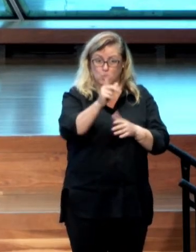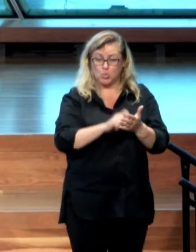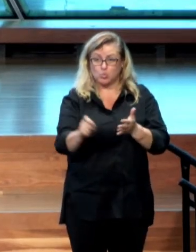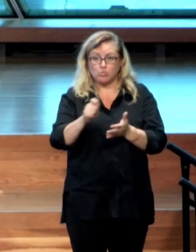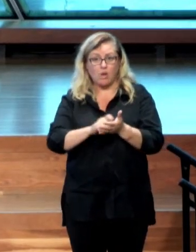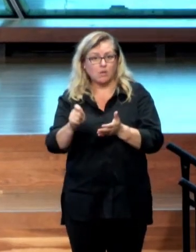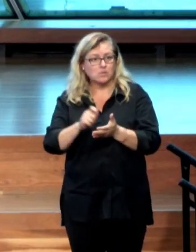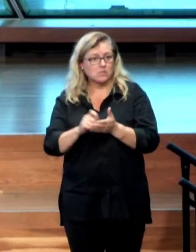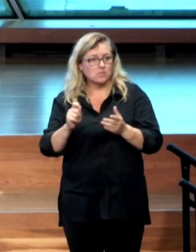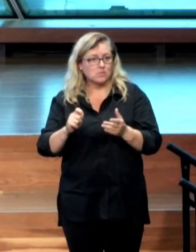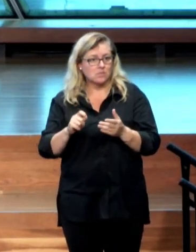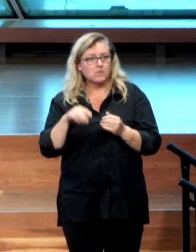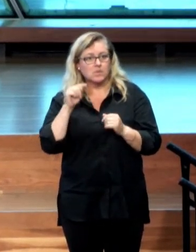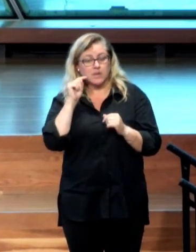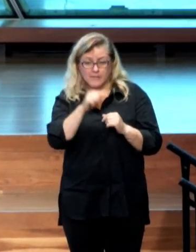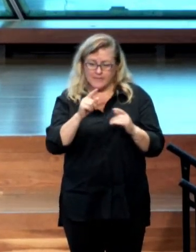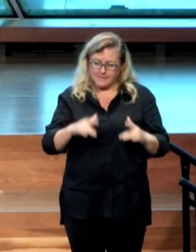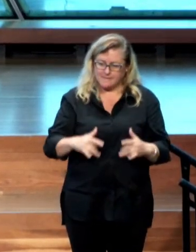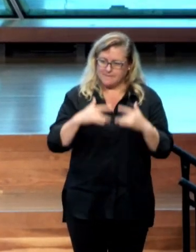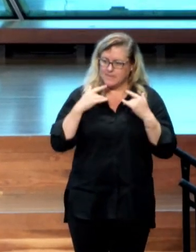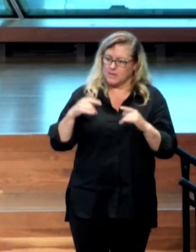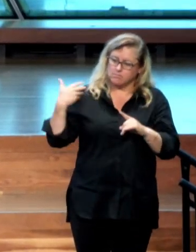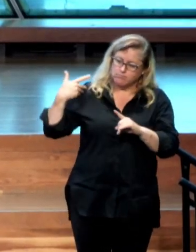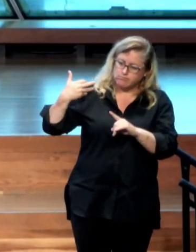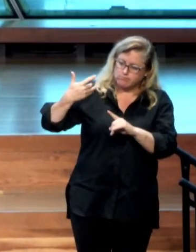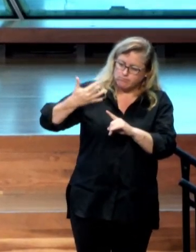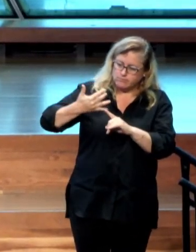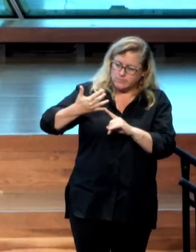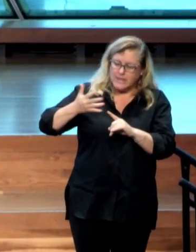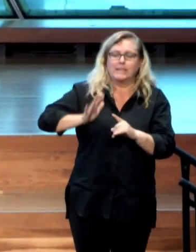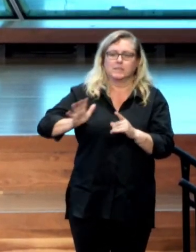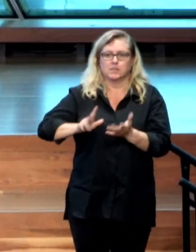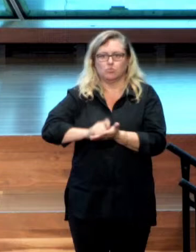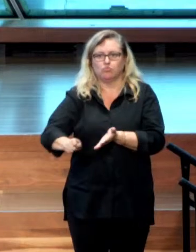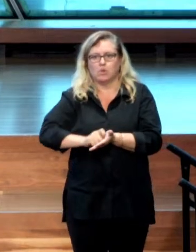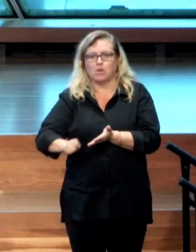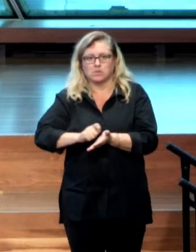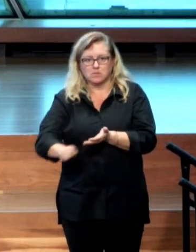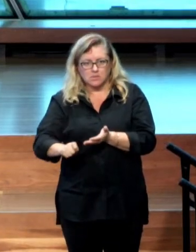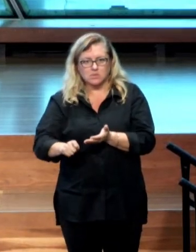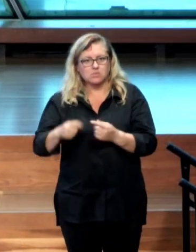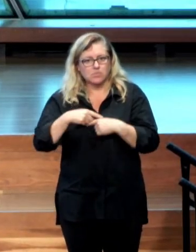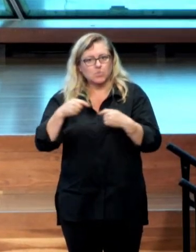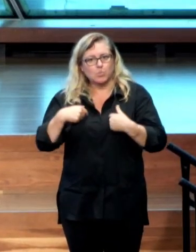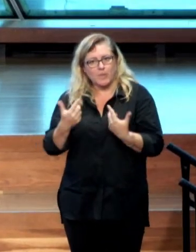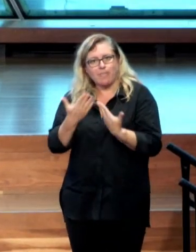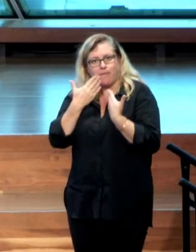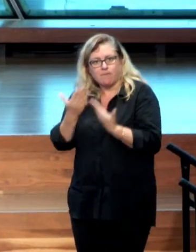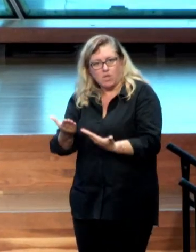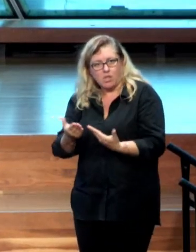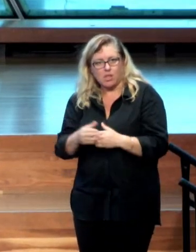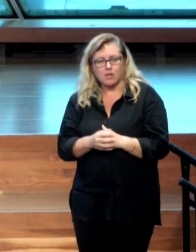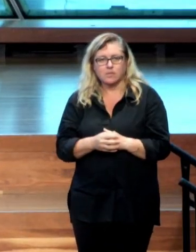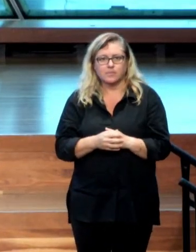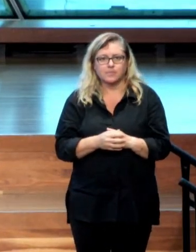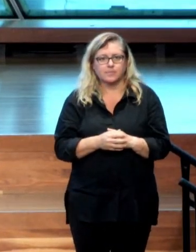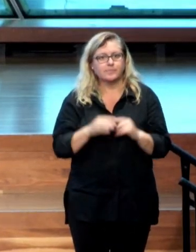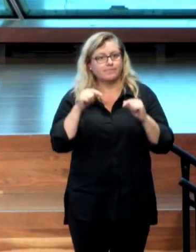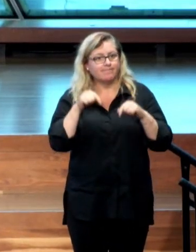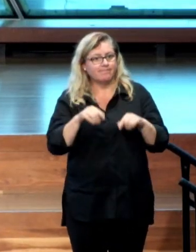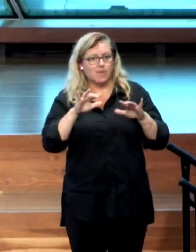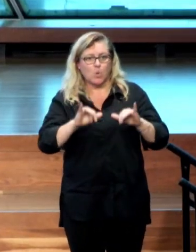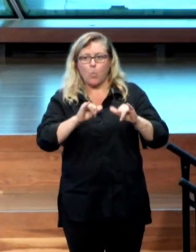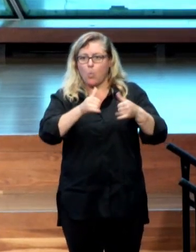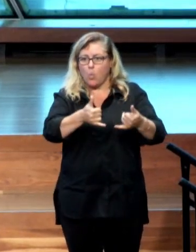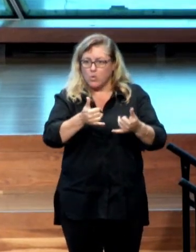put their stories to paper during these past years. So I guess we've got something to be thankful for. These awards are